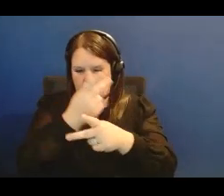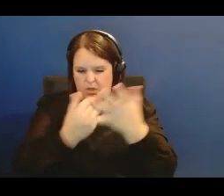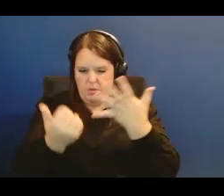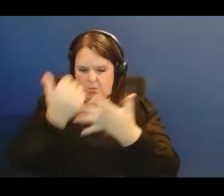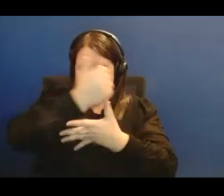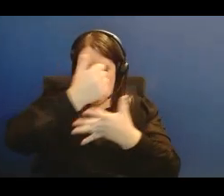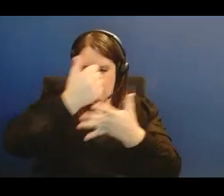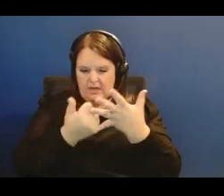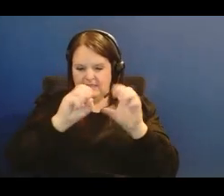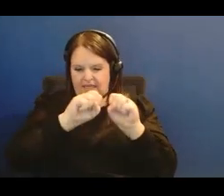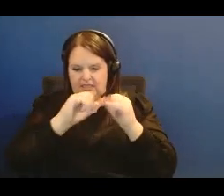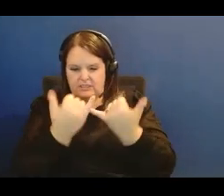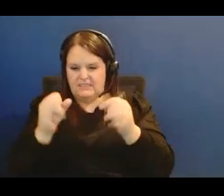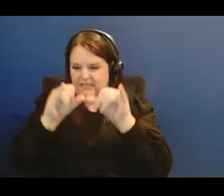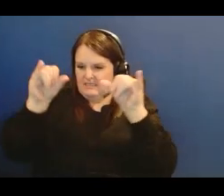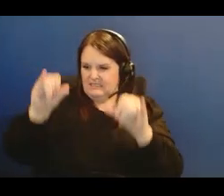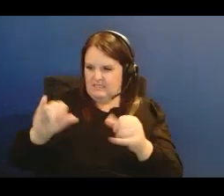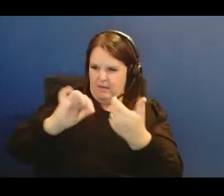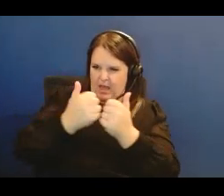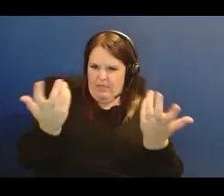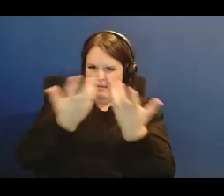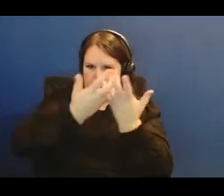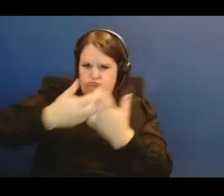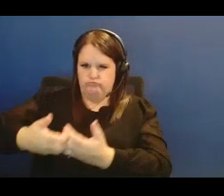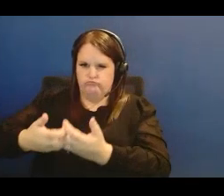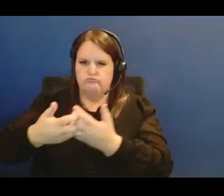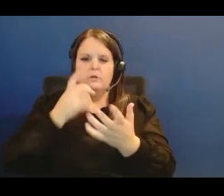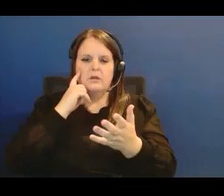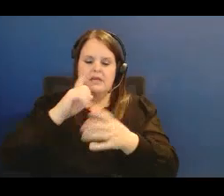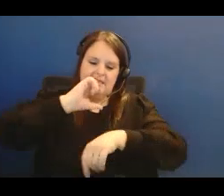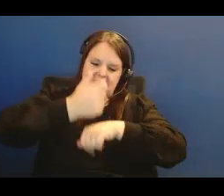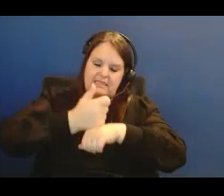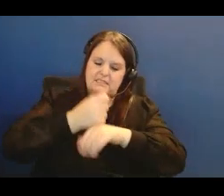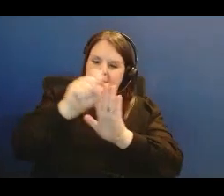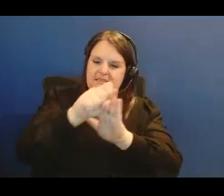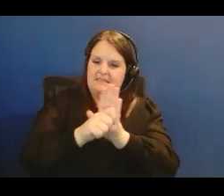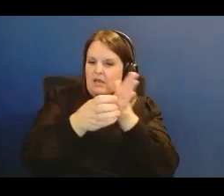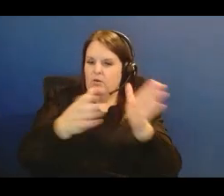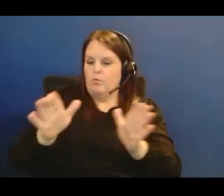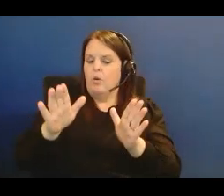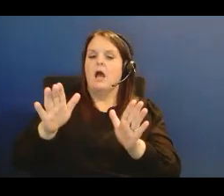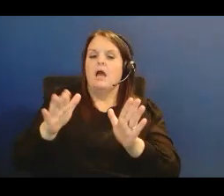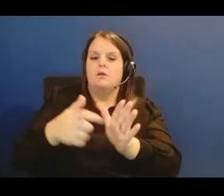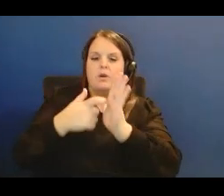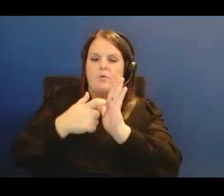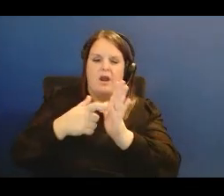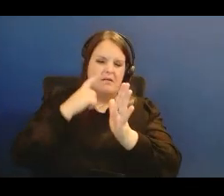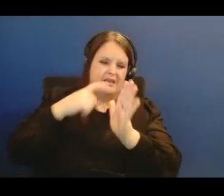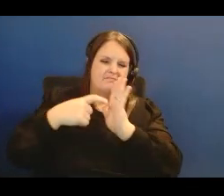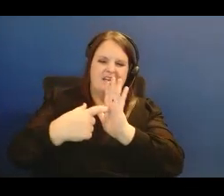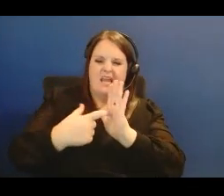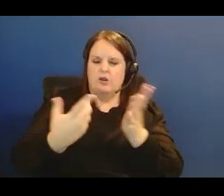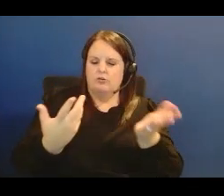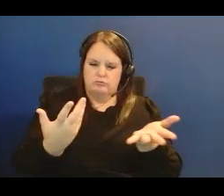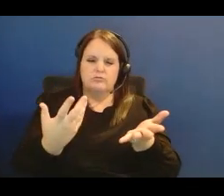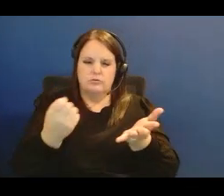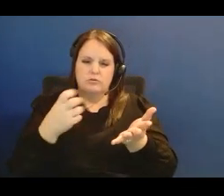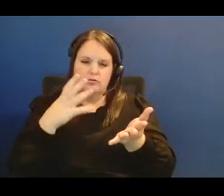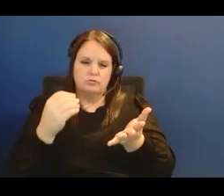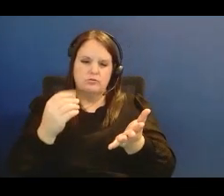agencies, and systems, establishes statewide performances indicators, integrates equity,